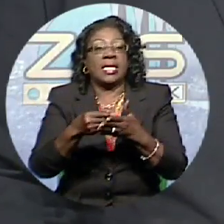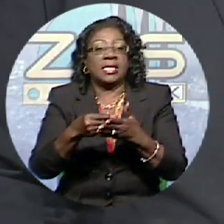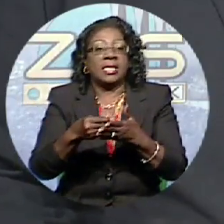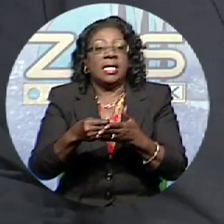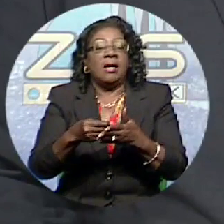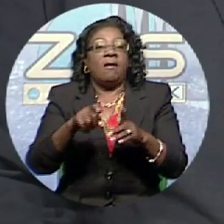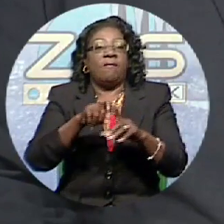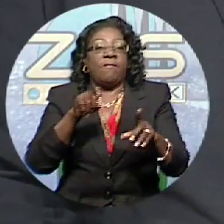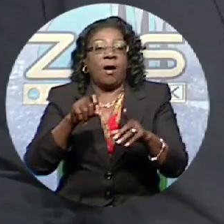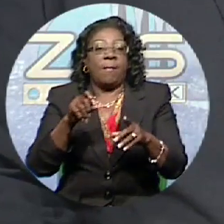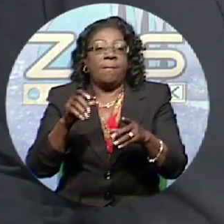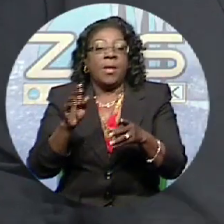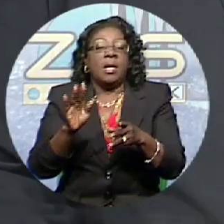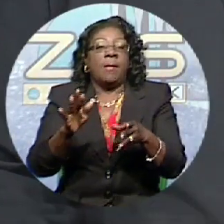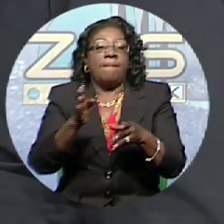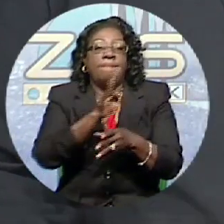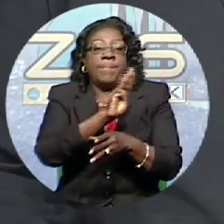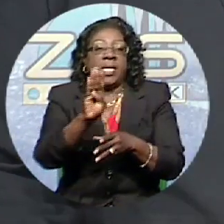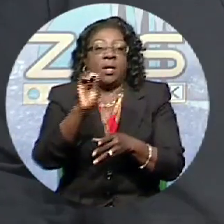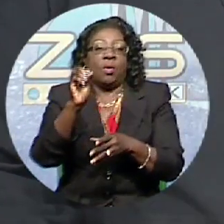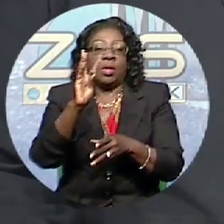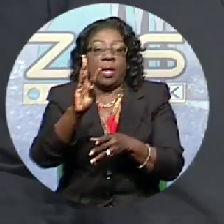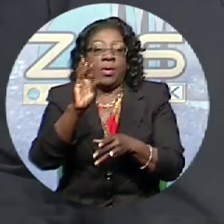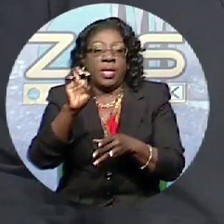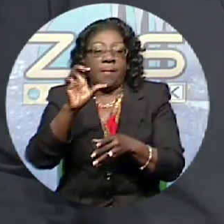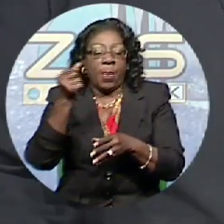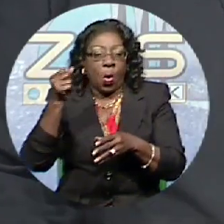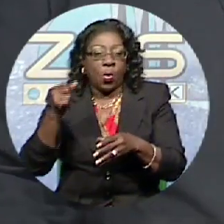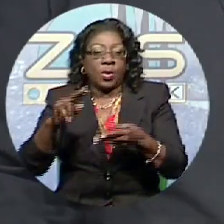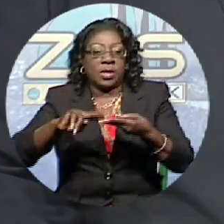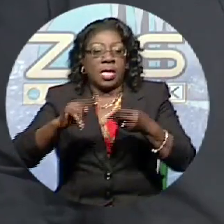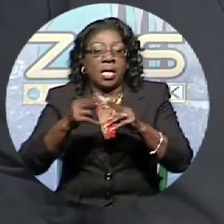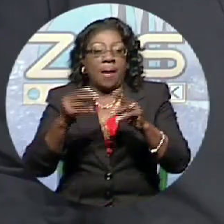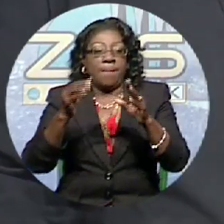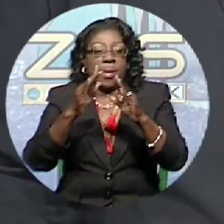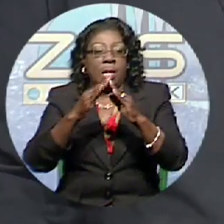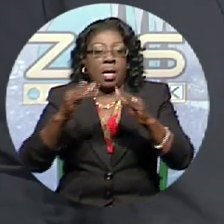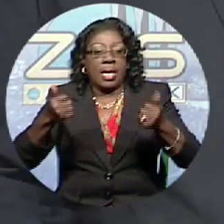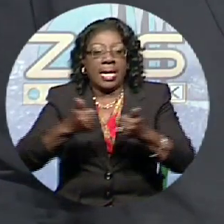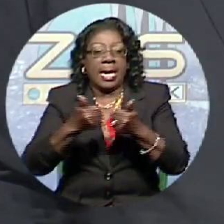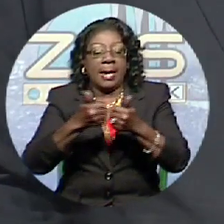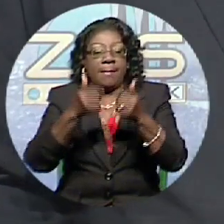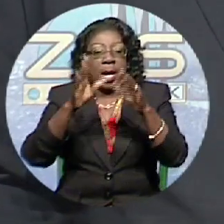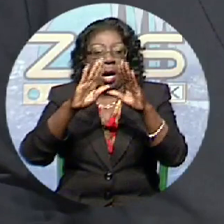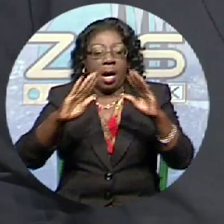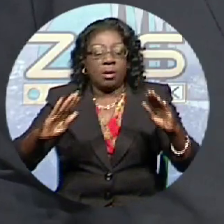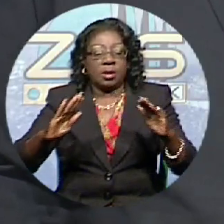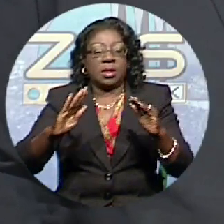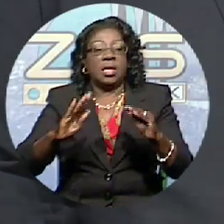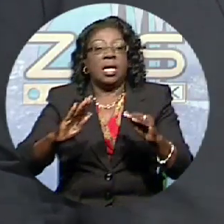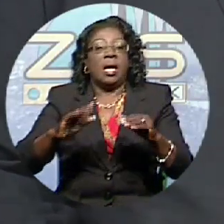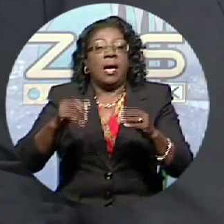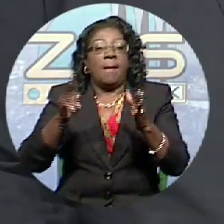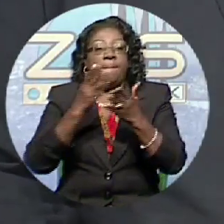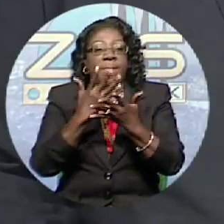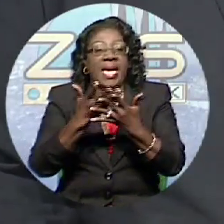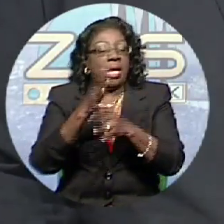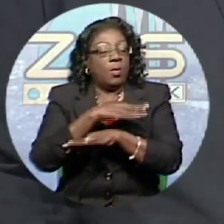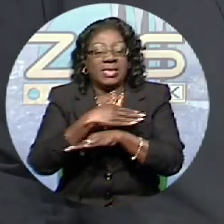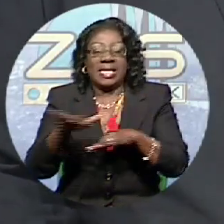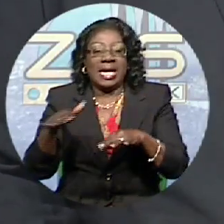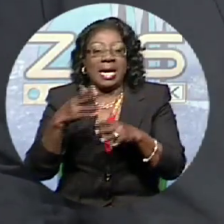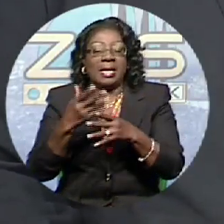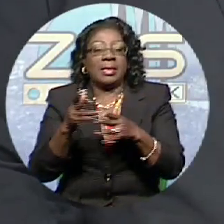Bo's web game. Knowles was also charged with conspiring with others to commit robbery. Bail was denied and Knowles